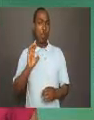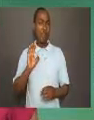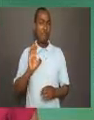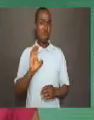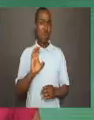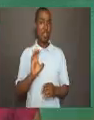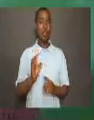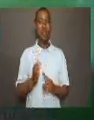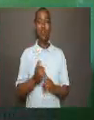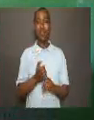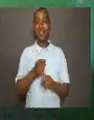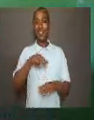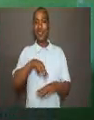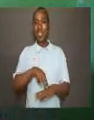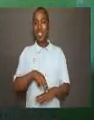blood flow.